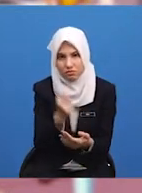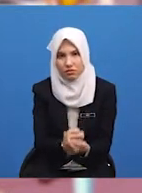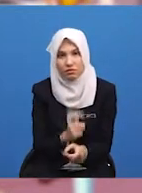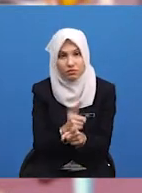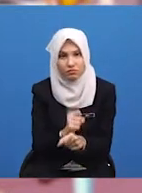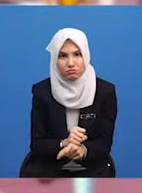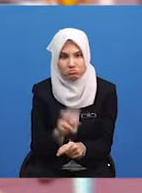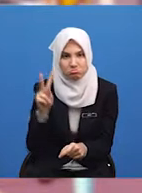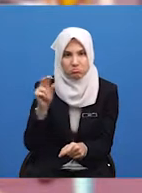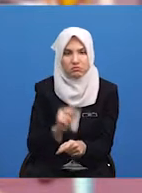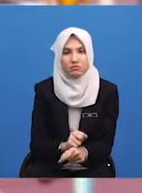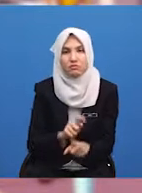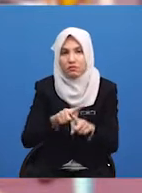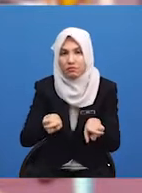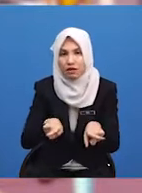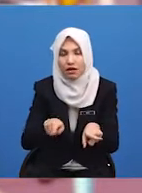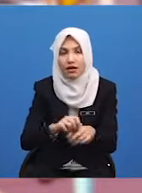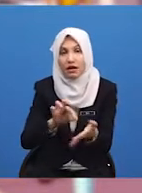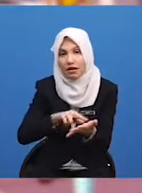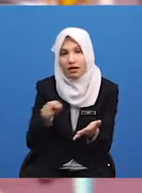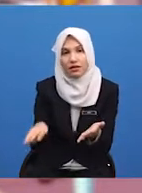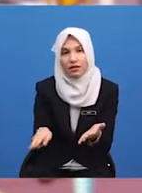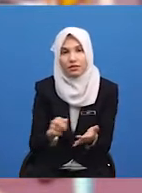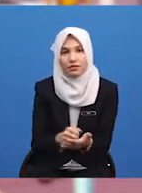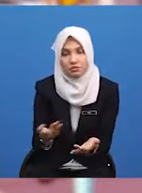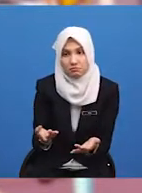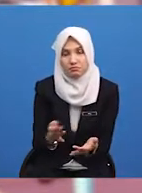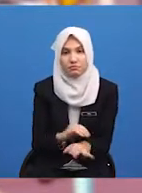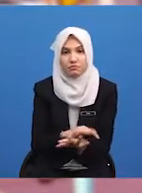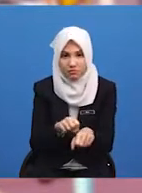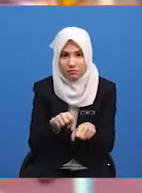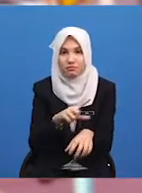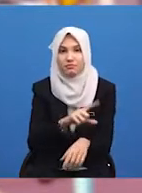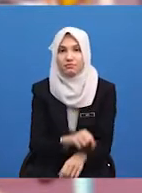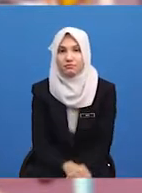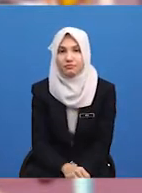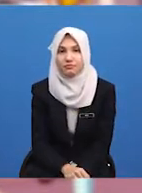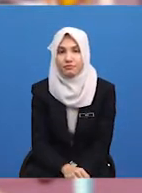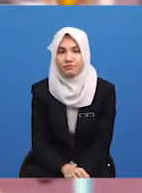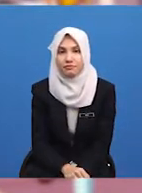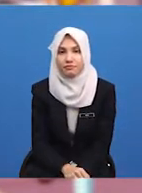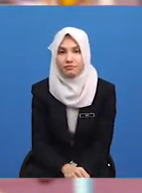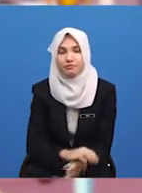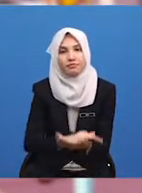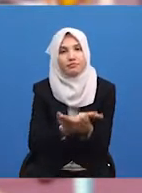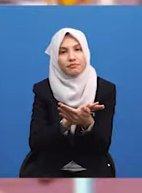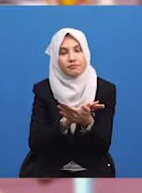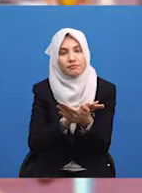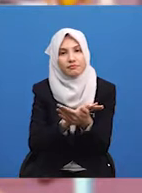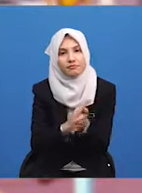No, but I can delete things, can't I? Well, you